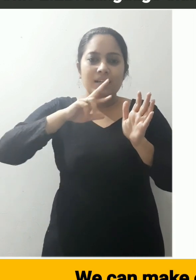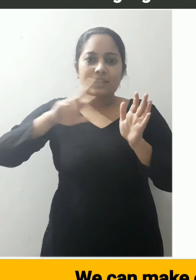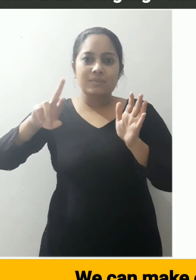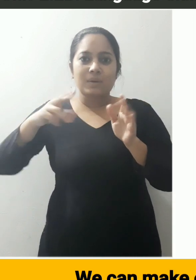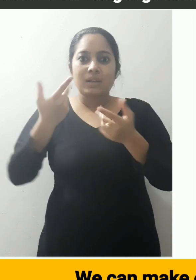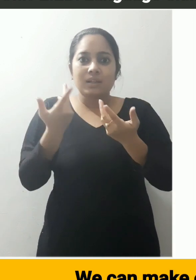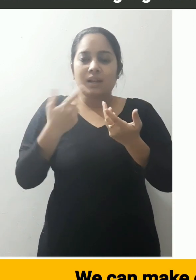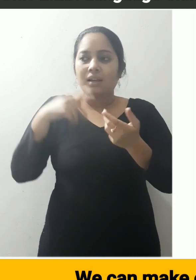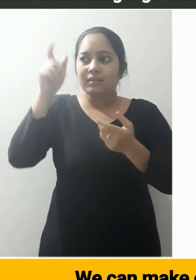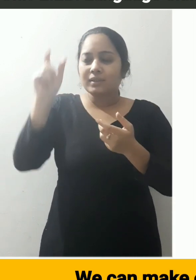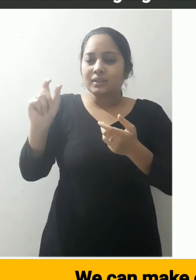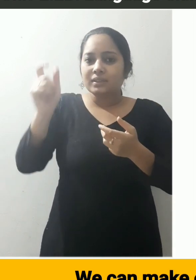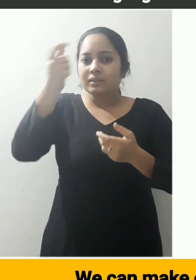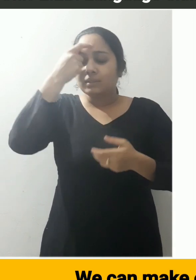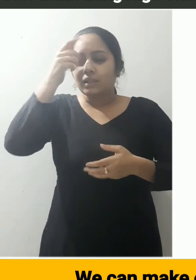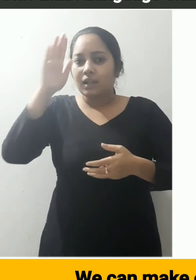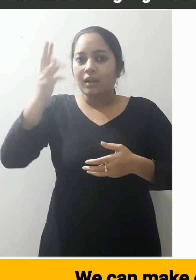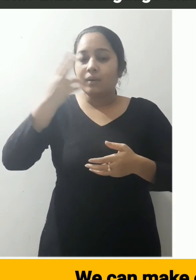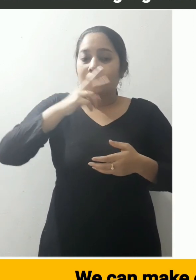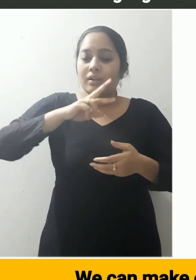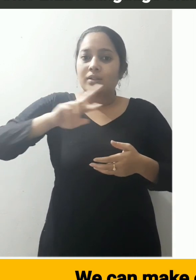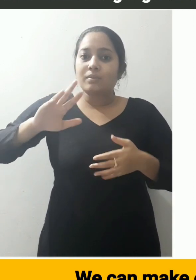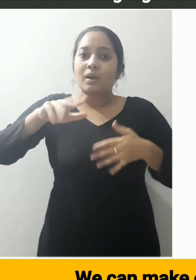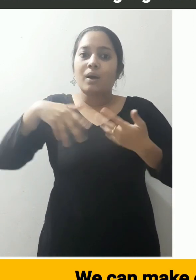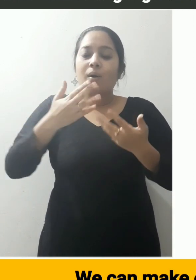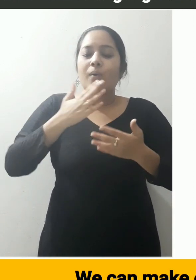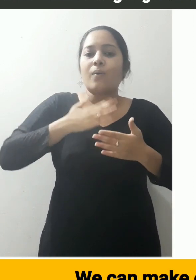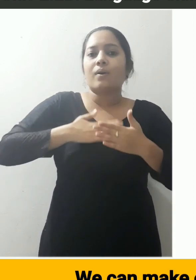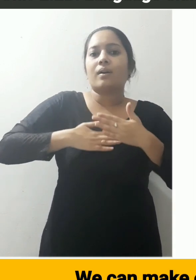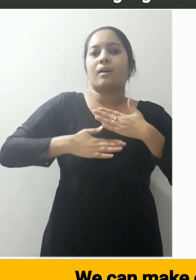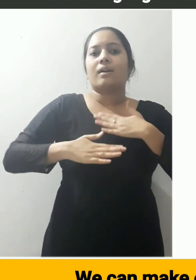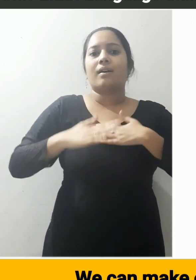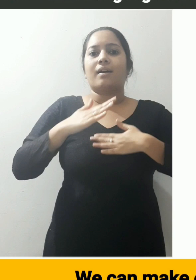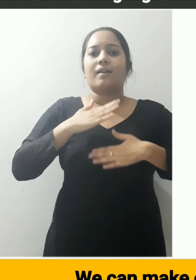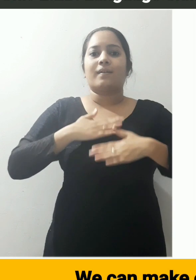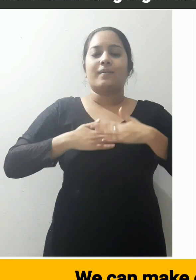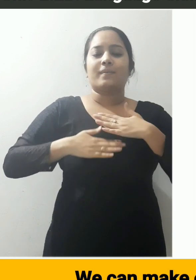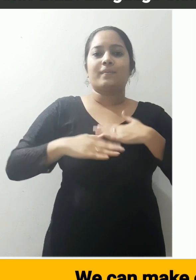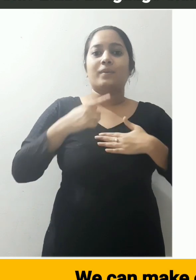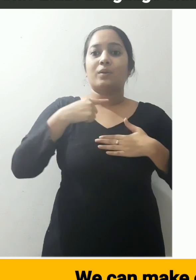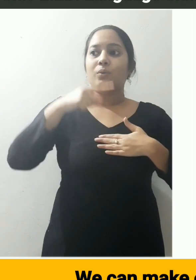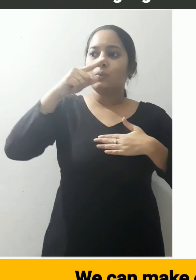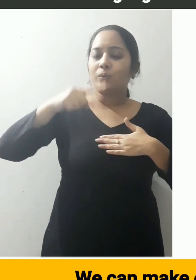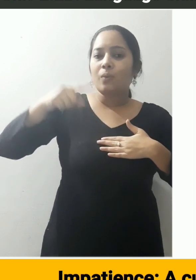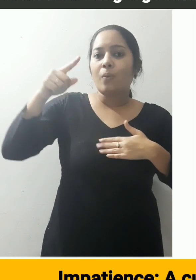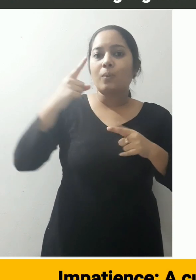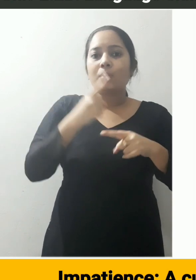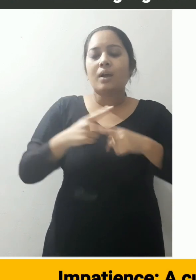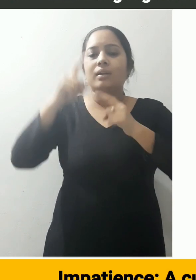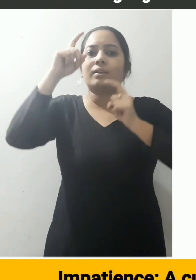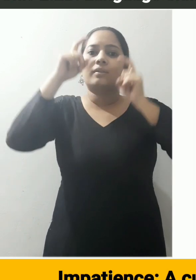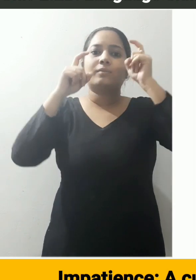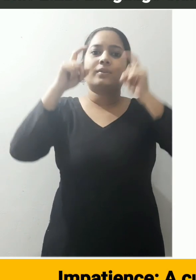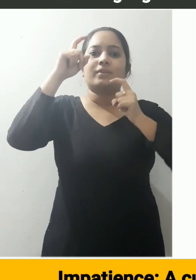a difficult customer. However, note the calmness in his tone.